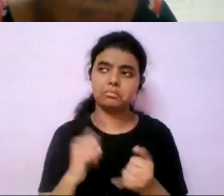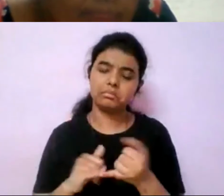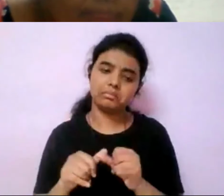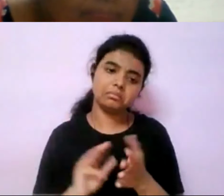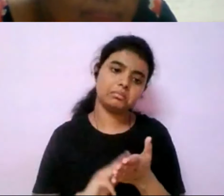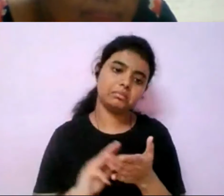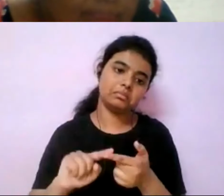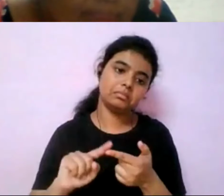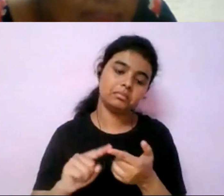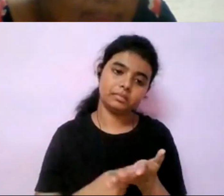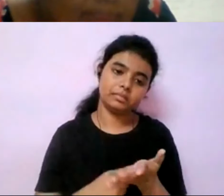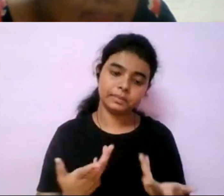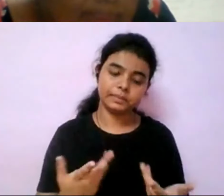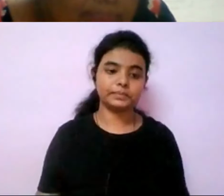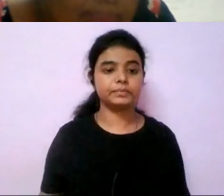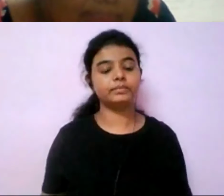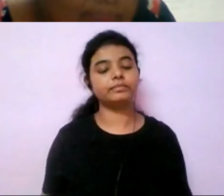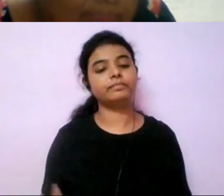Yes,